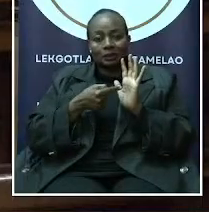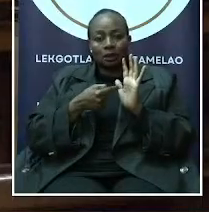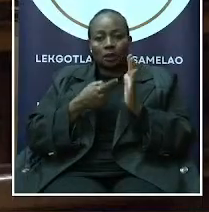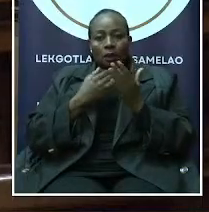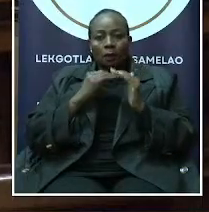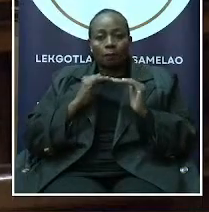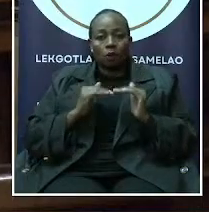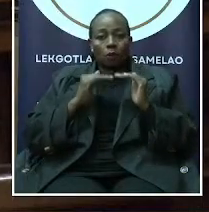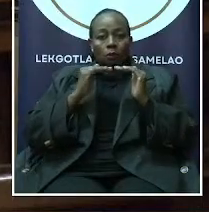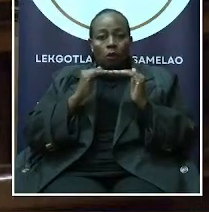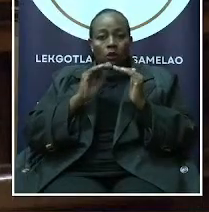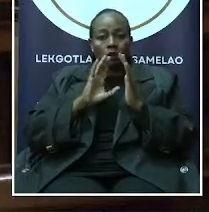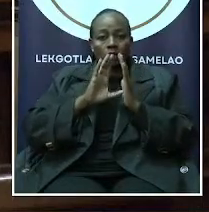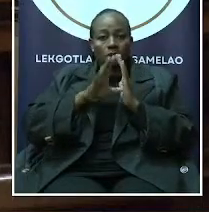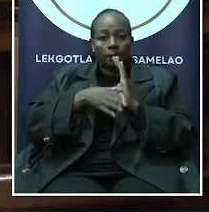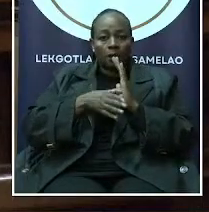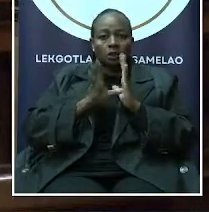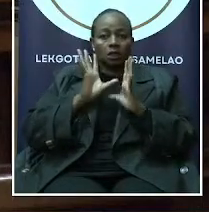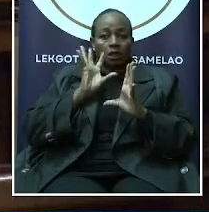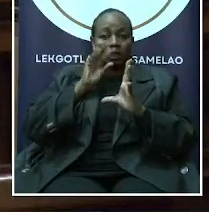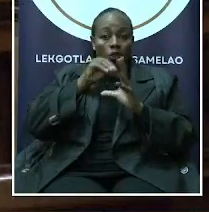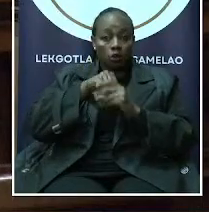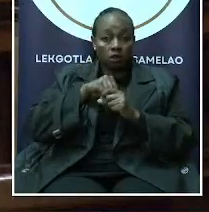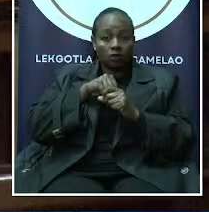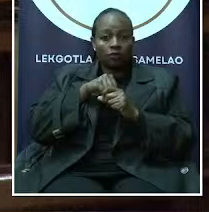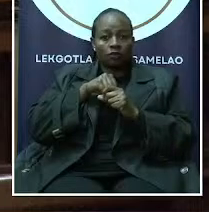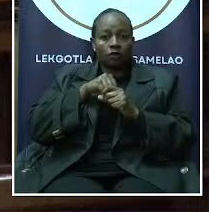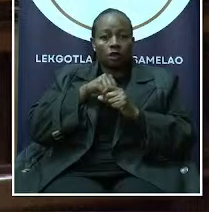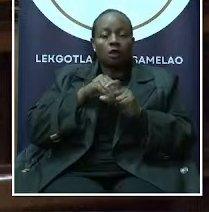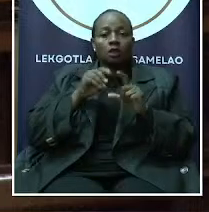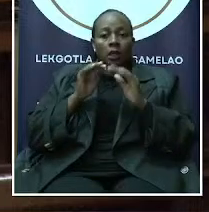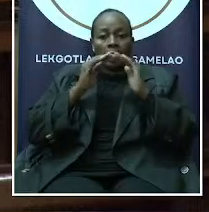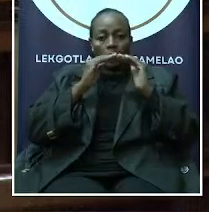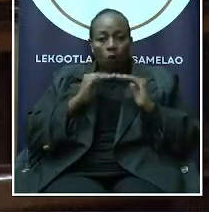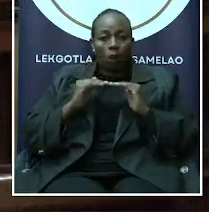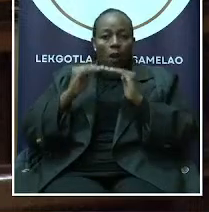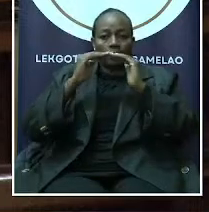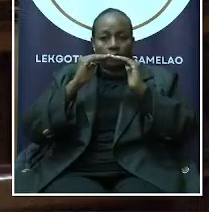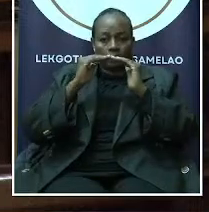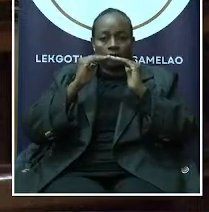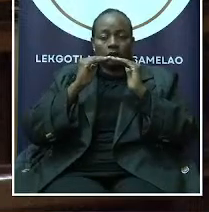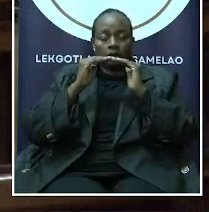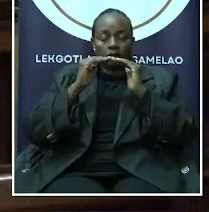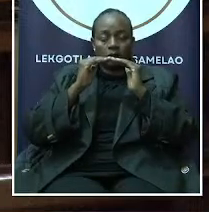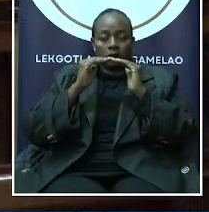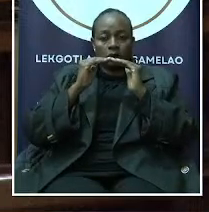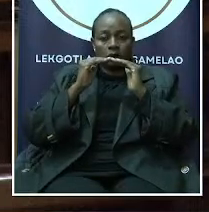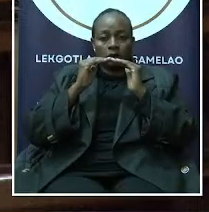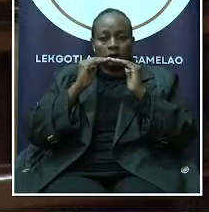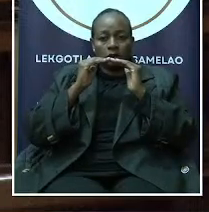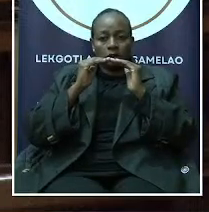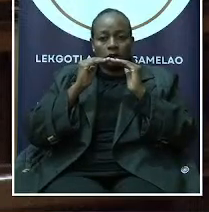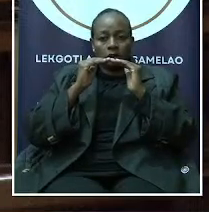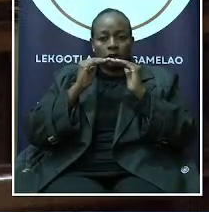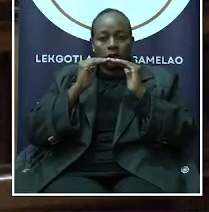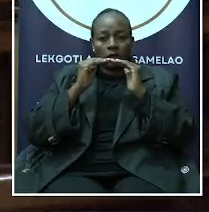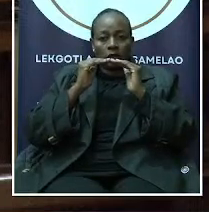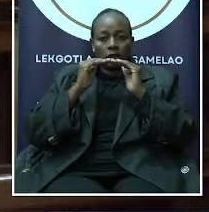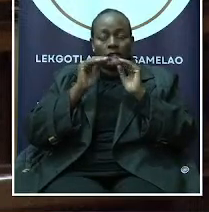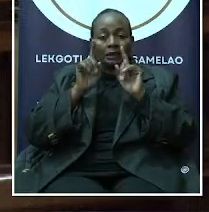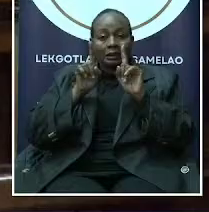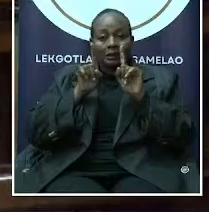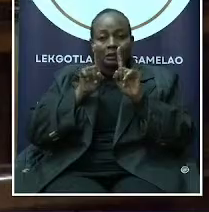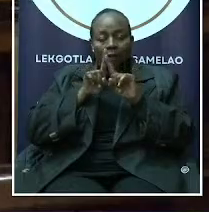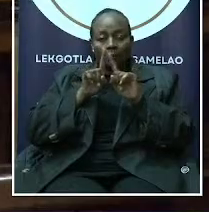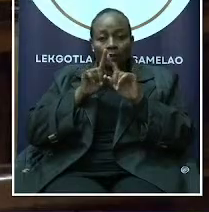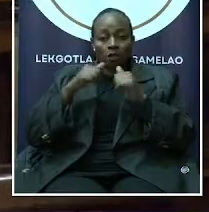promote disability, inclusion, and equality, addressing the required needs and